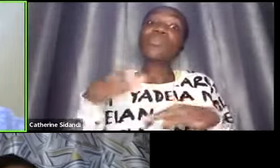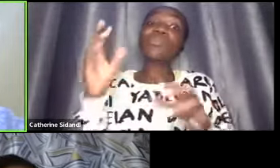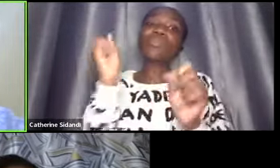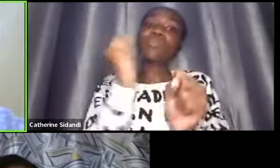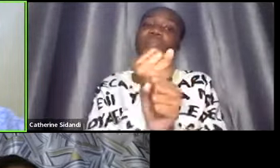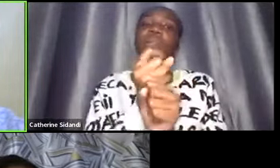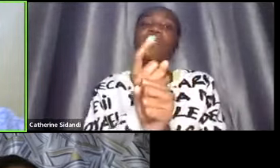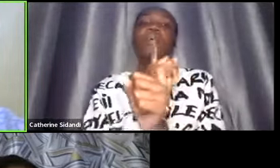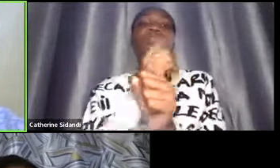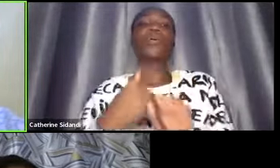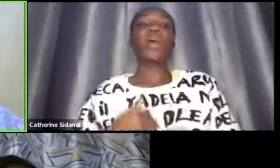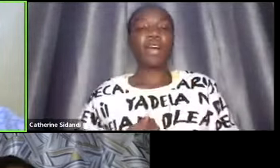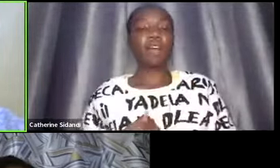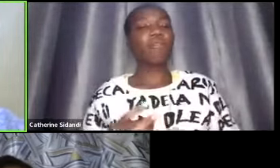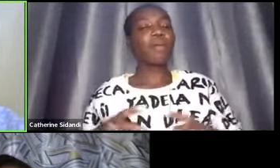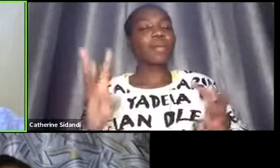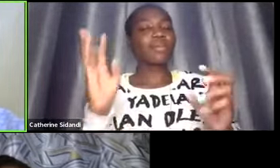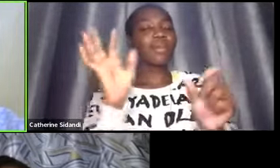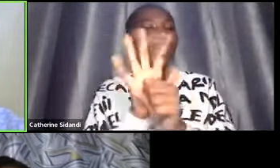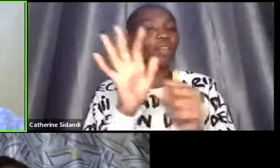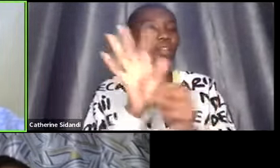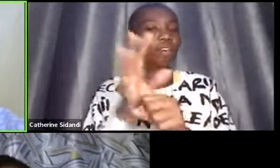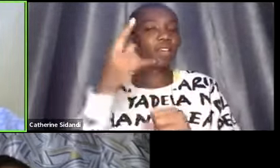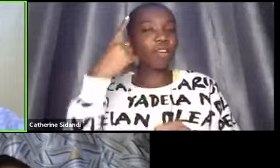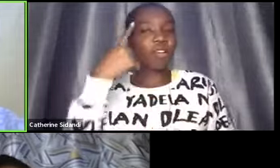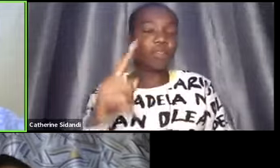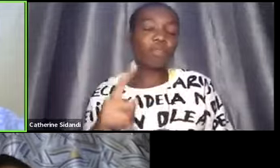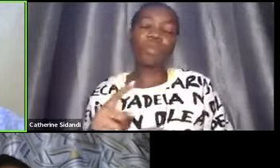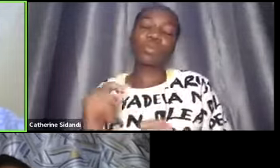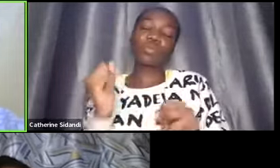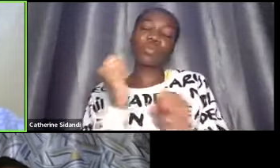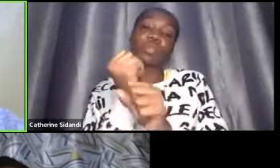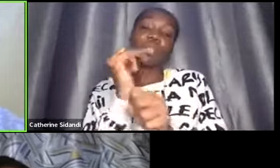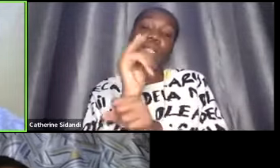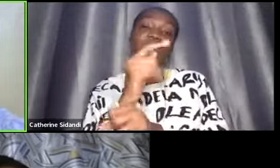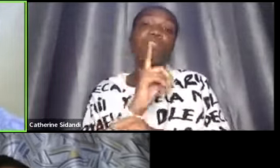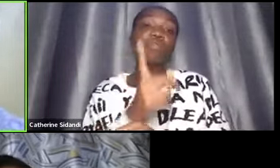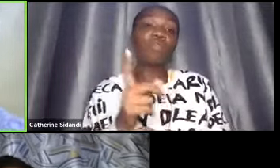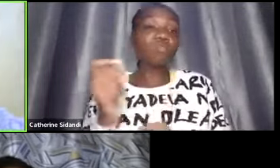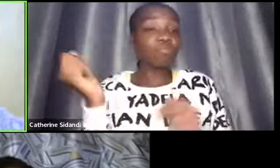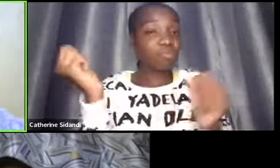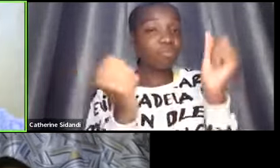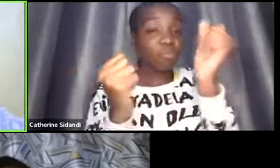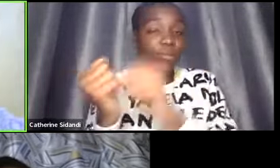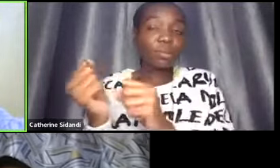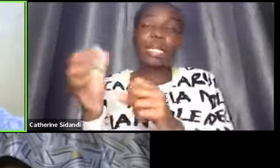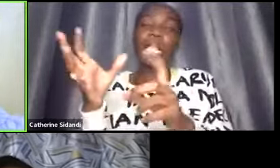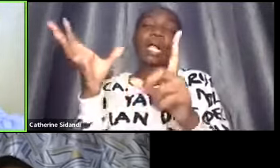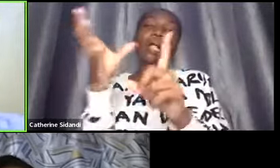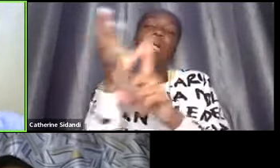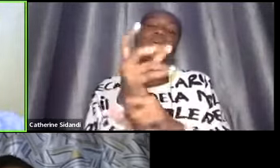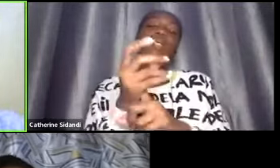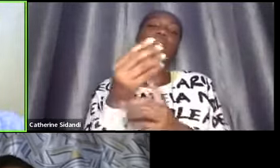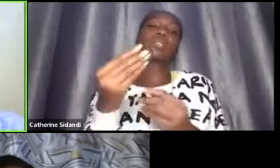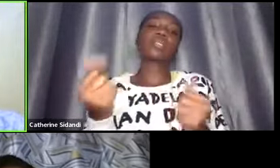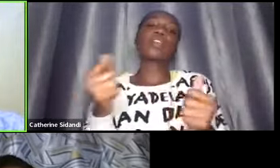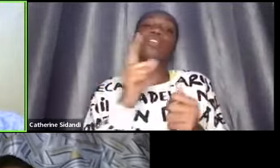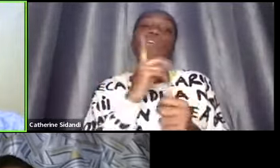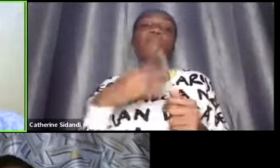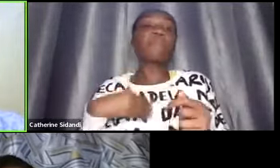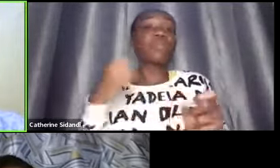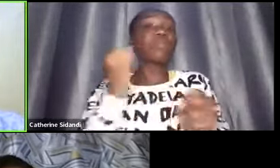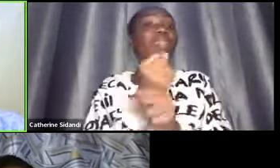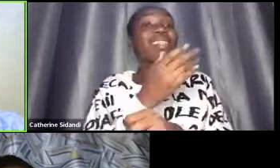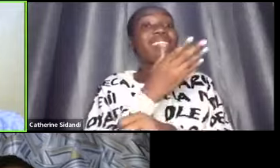ways I teach people on the spear catching strategy. And I've used it in one of the companies here in Nairobi, where I told